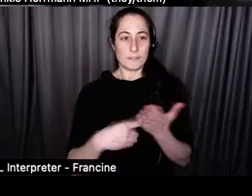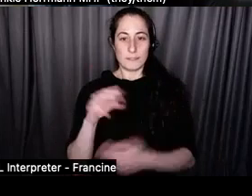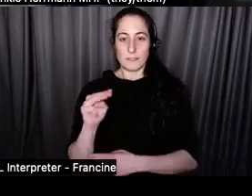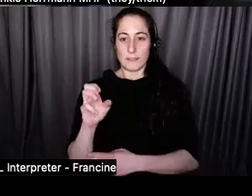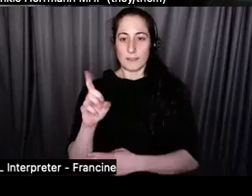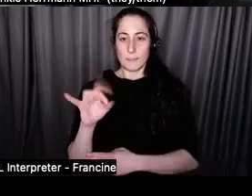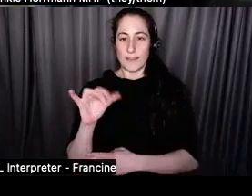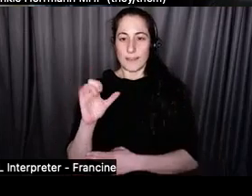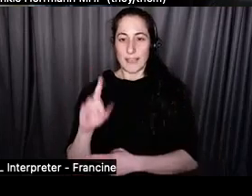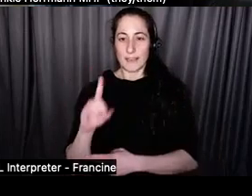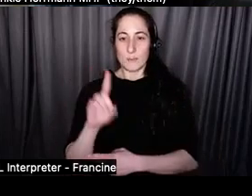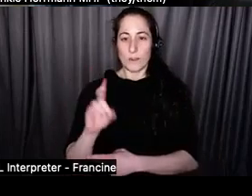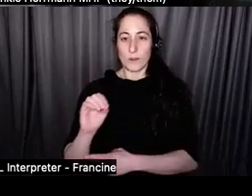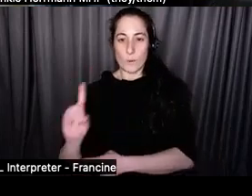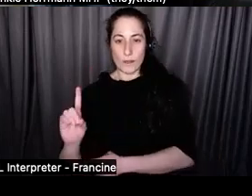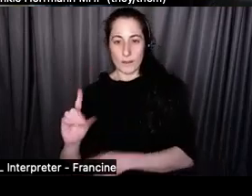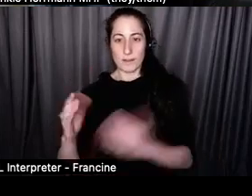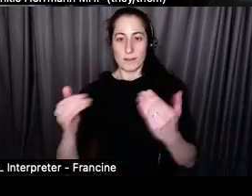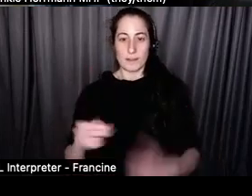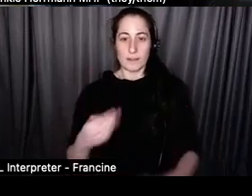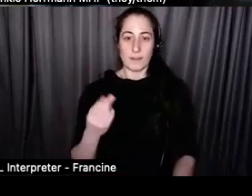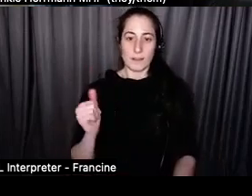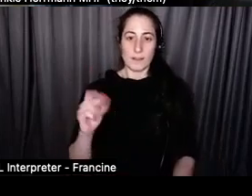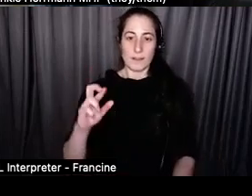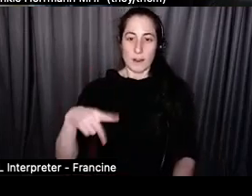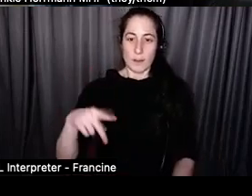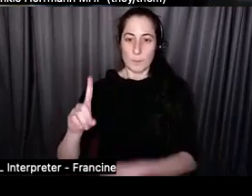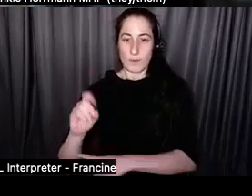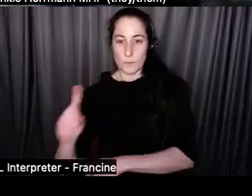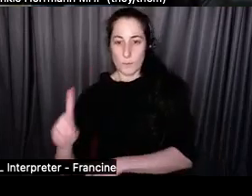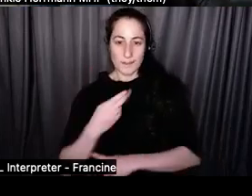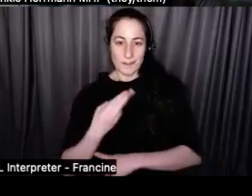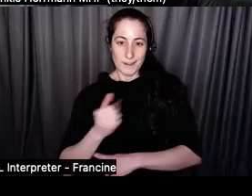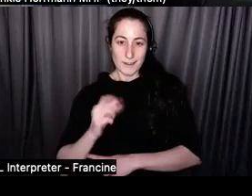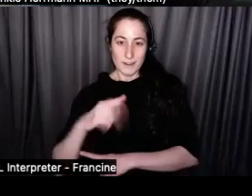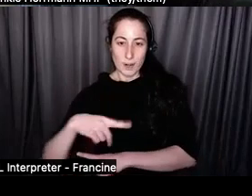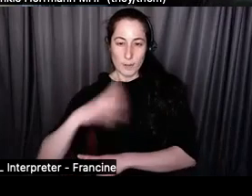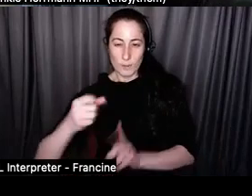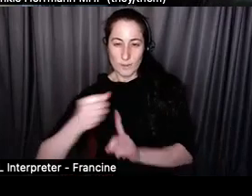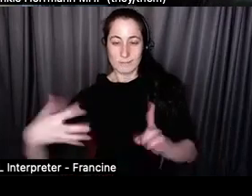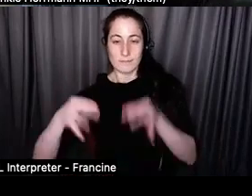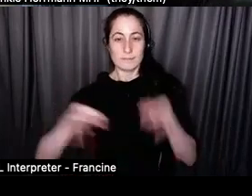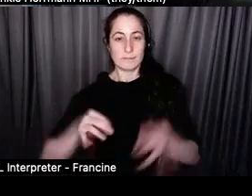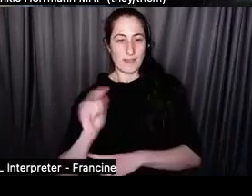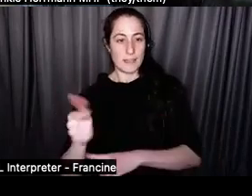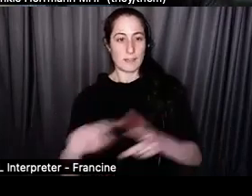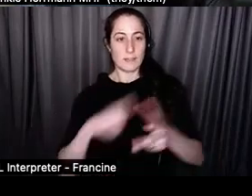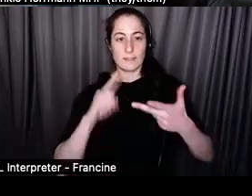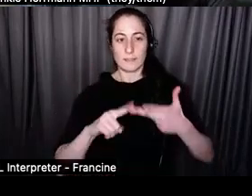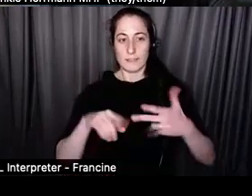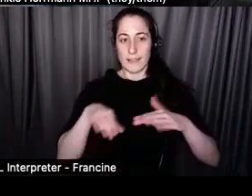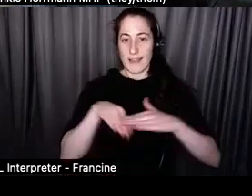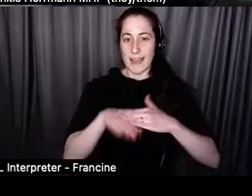101, Medicaid HARP 101, and if that acronym is not familiar to you, don't worry about it, we'll get into it, and the Access to